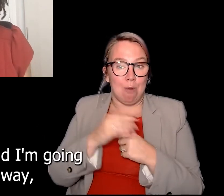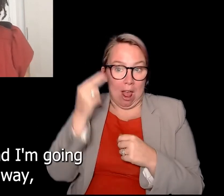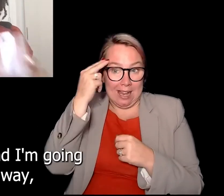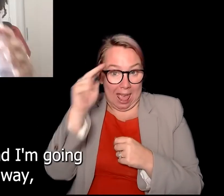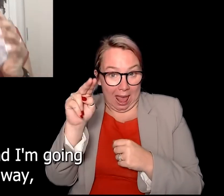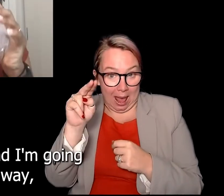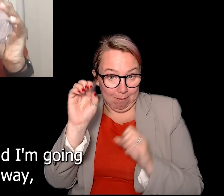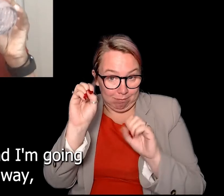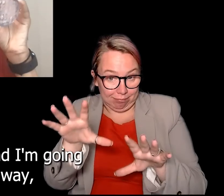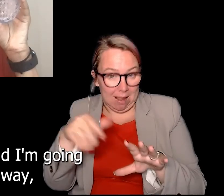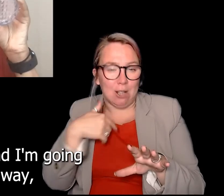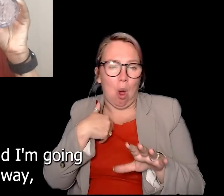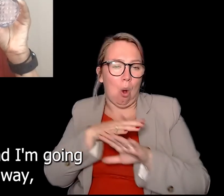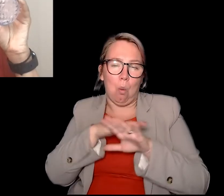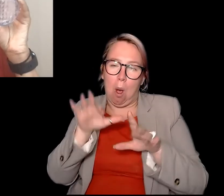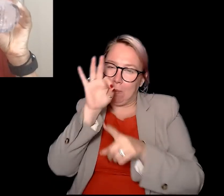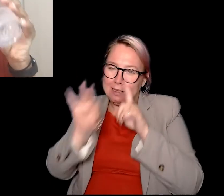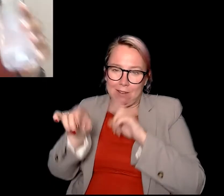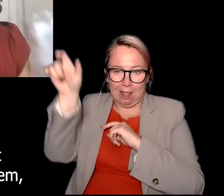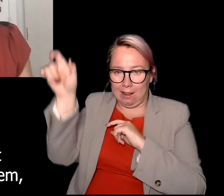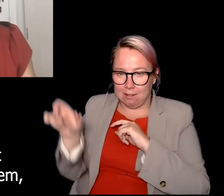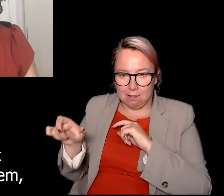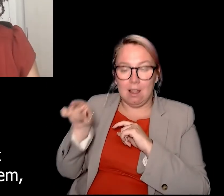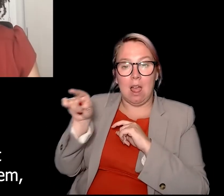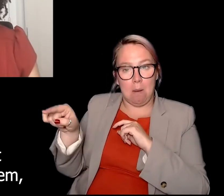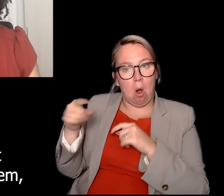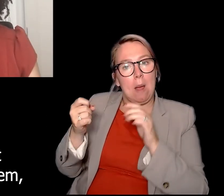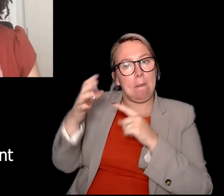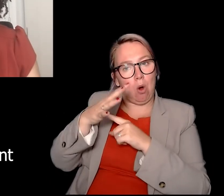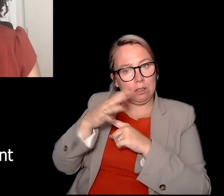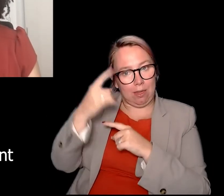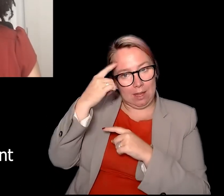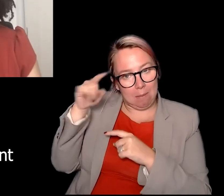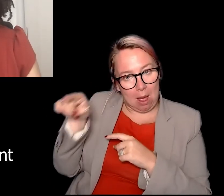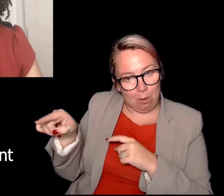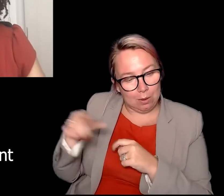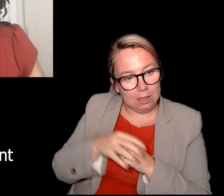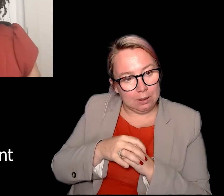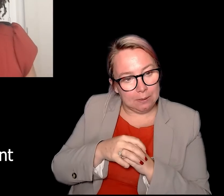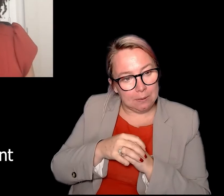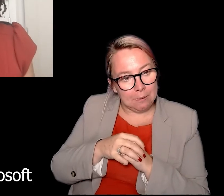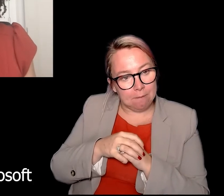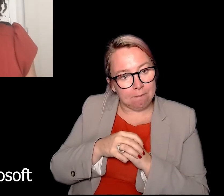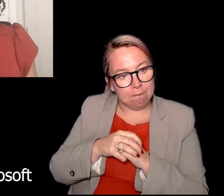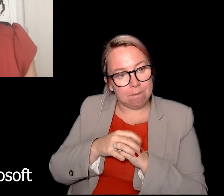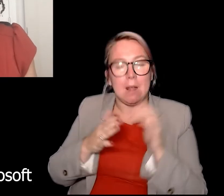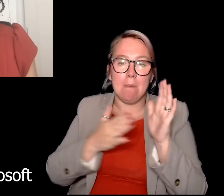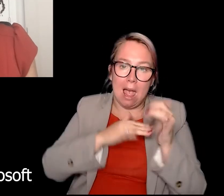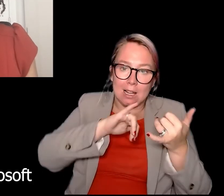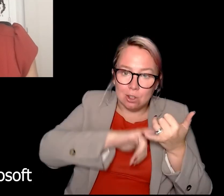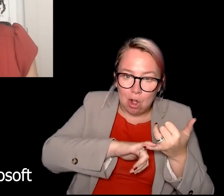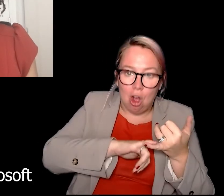here's a bit of a vocal one. I'm gonna name drop, but in a good way, not in a bad way, because I don't want to talk specific about them, but I think it's important to give that context. So